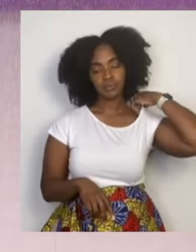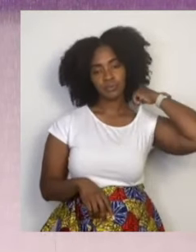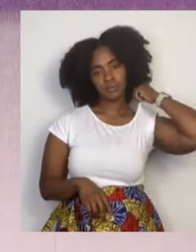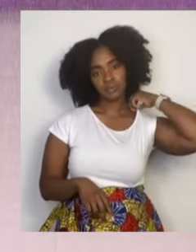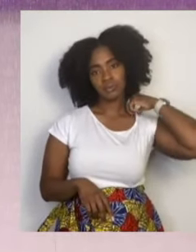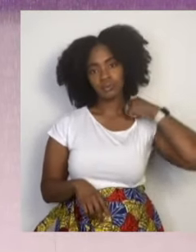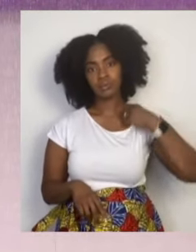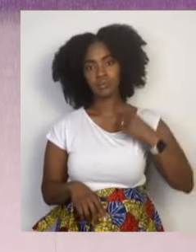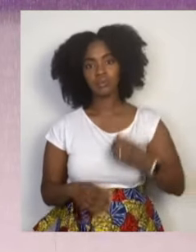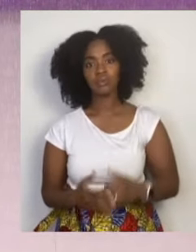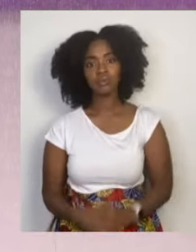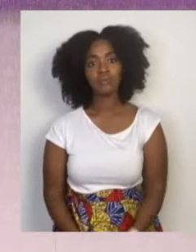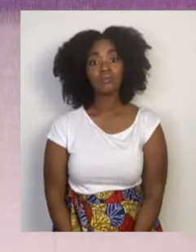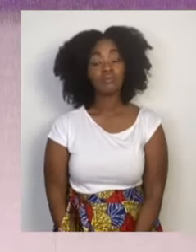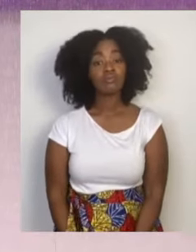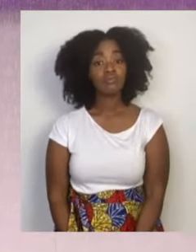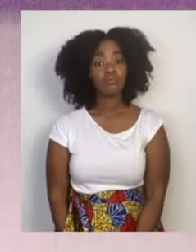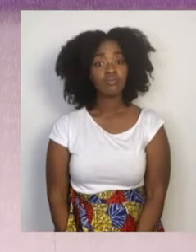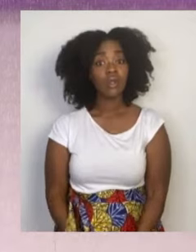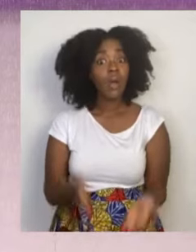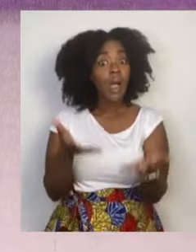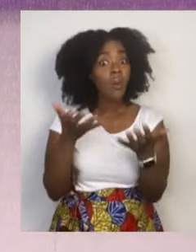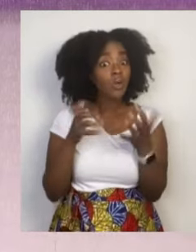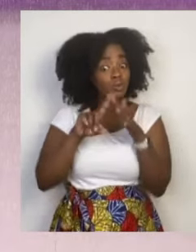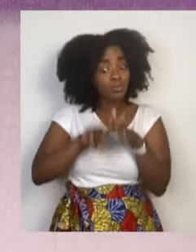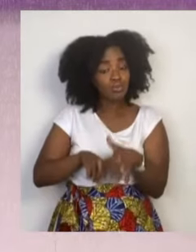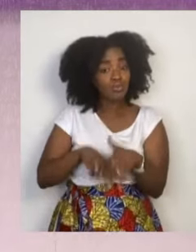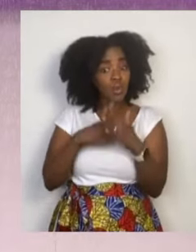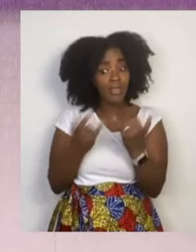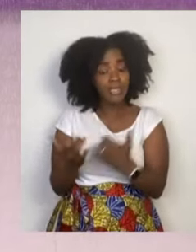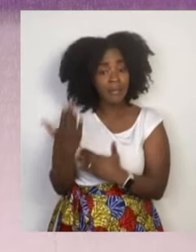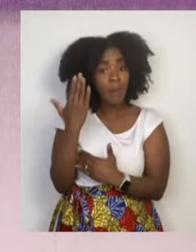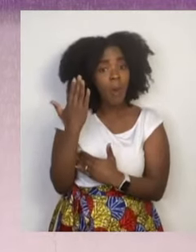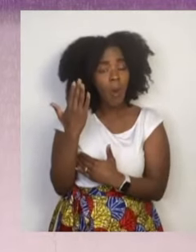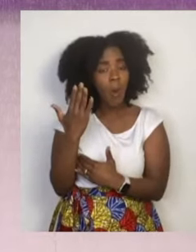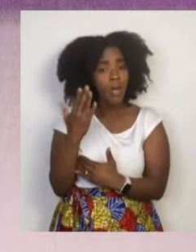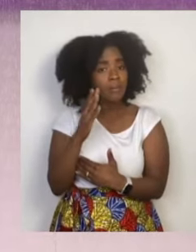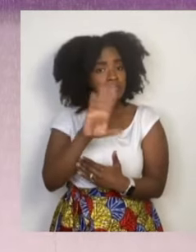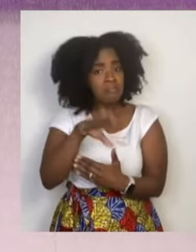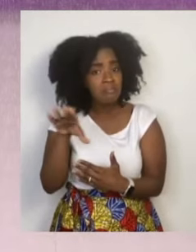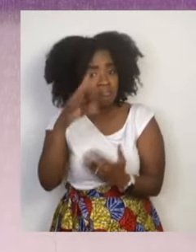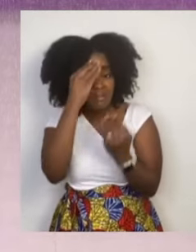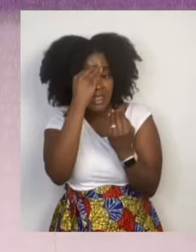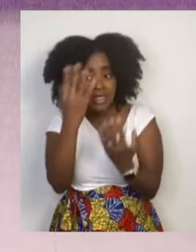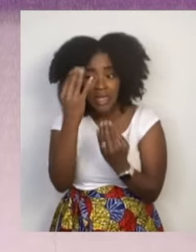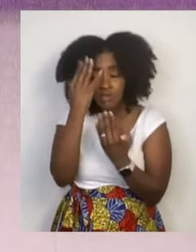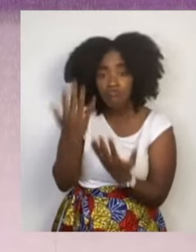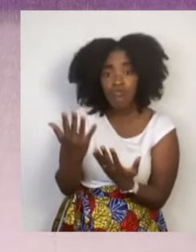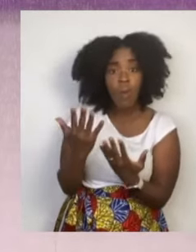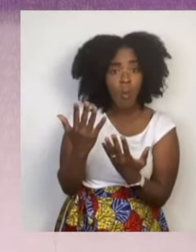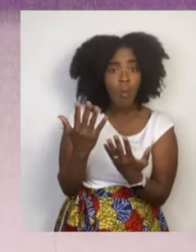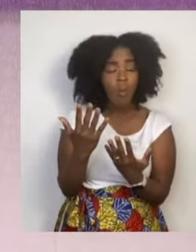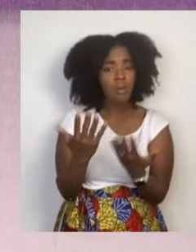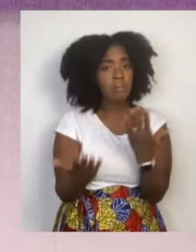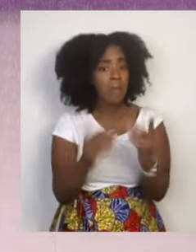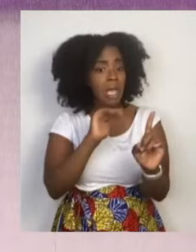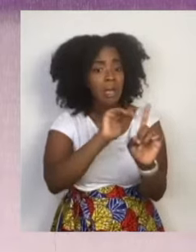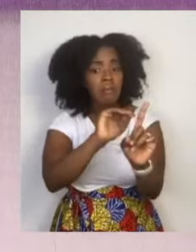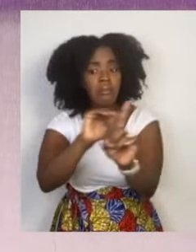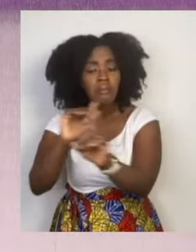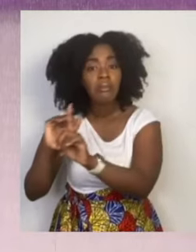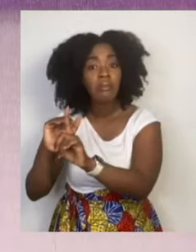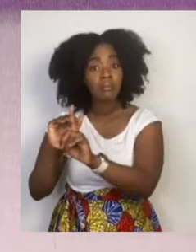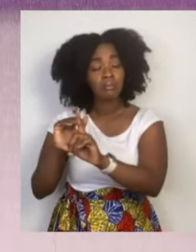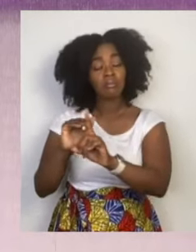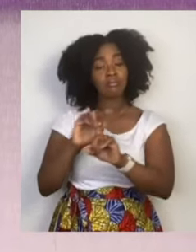I want to begin this morning by informing some and reminding others that God has a